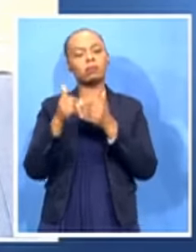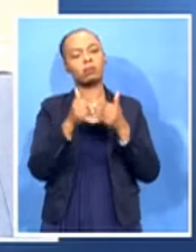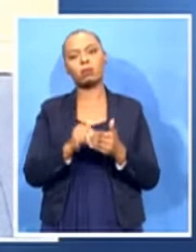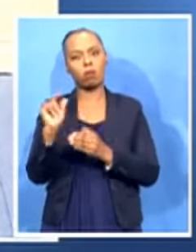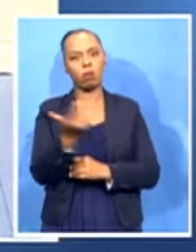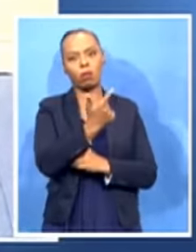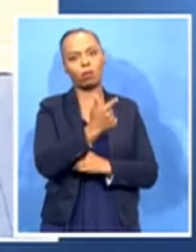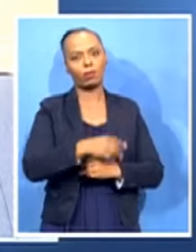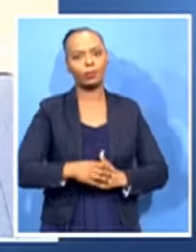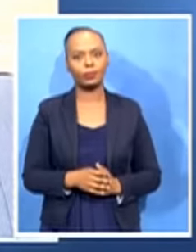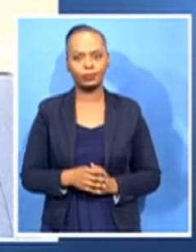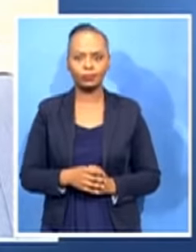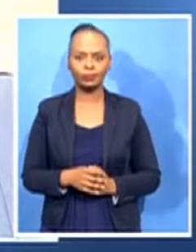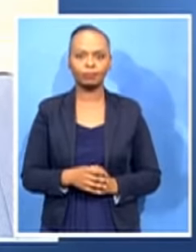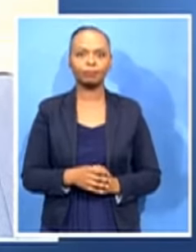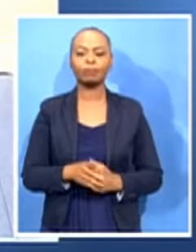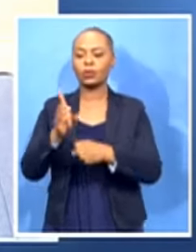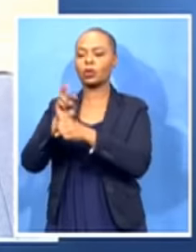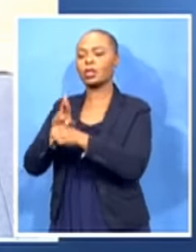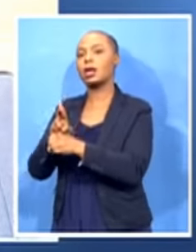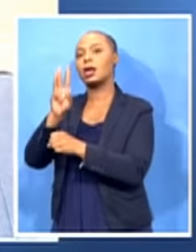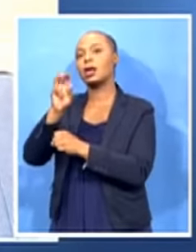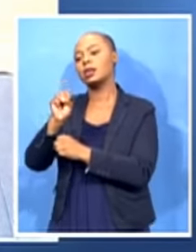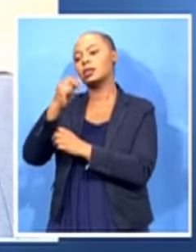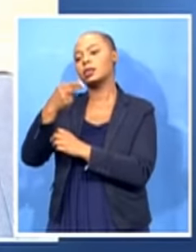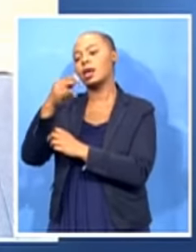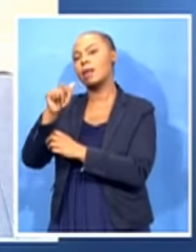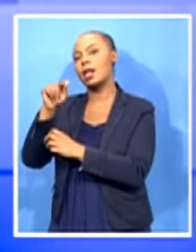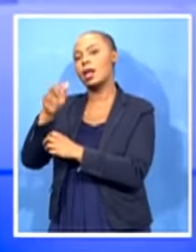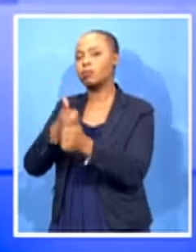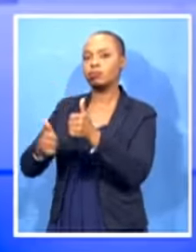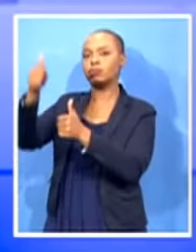the head of department of health in KZN. Really appreciate your time. With that, let's